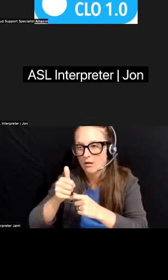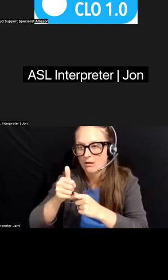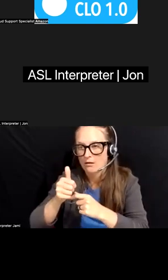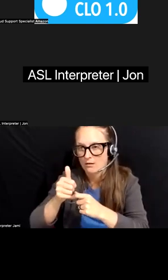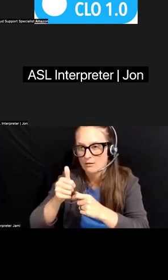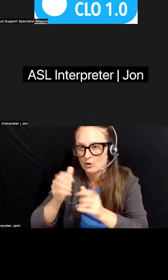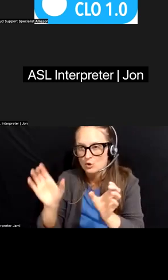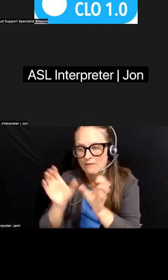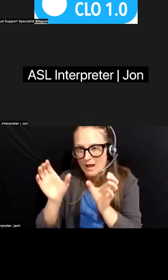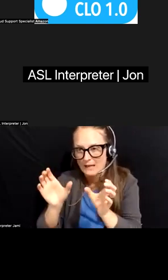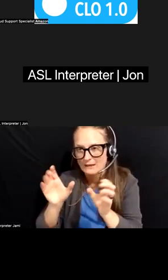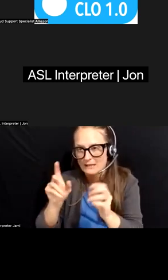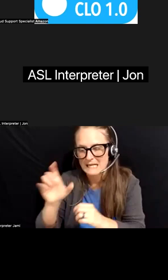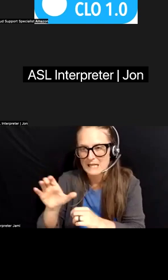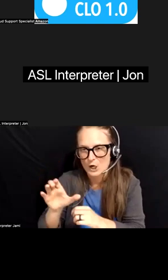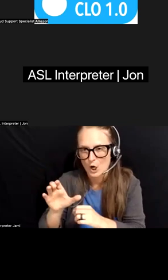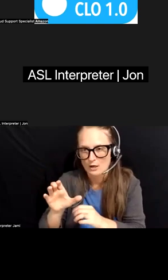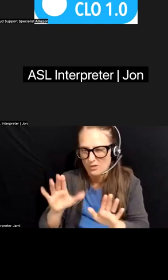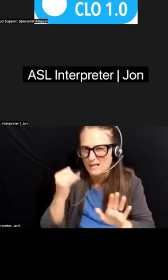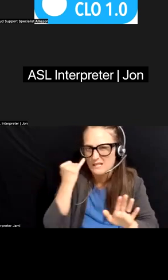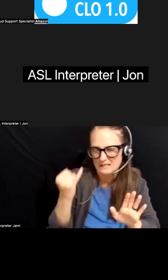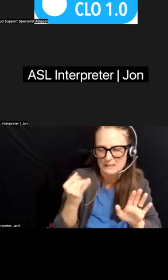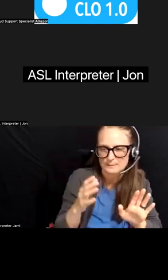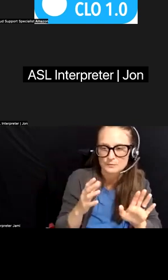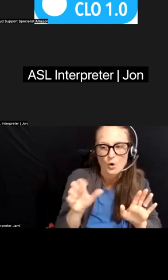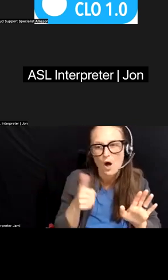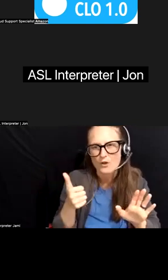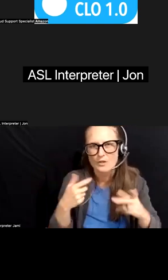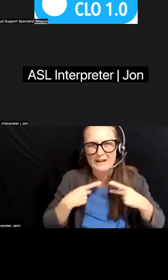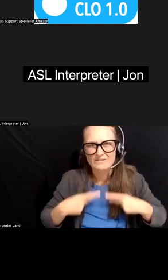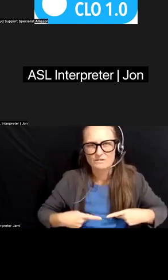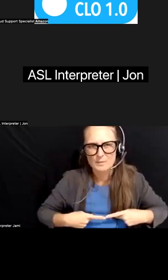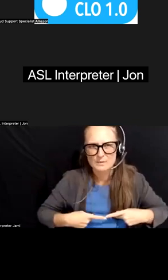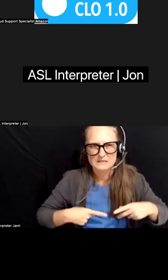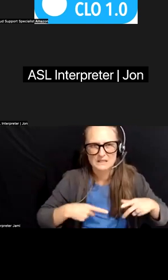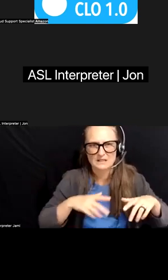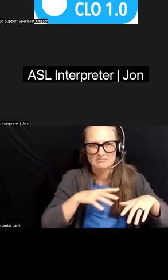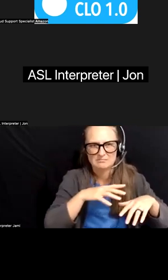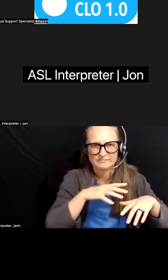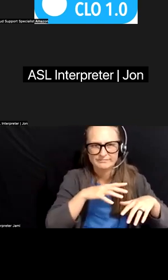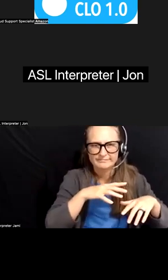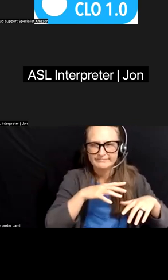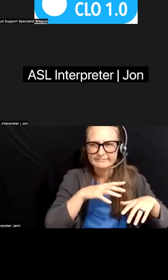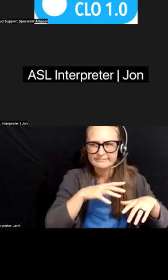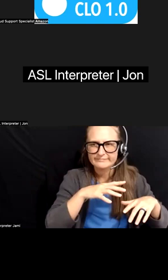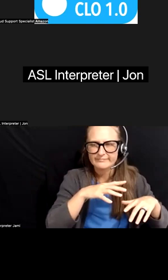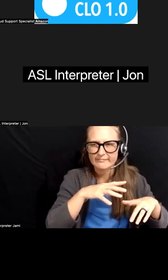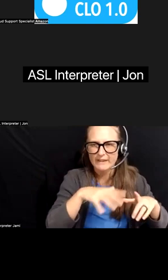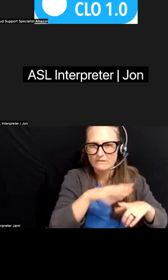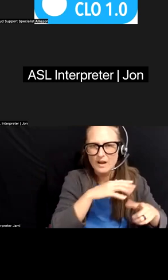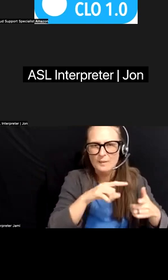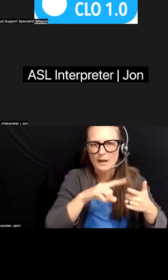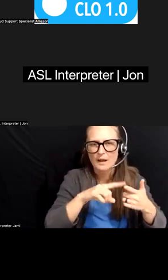So that's the idea. And then other things like physical premises, temperature, physical hardware, and all